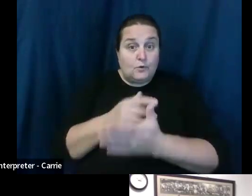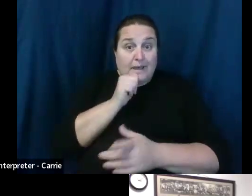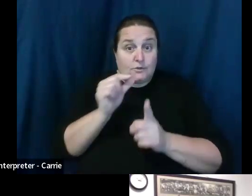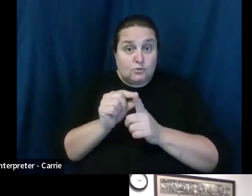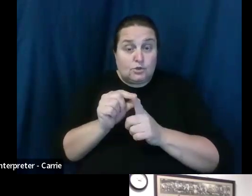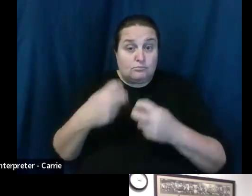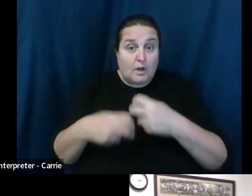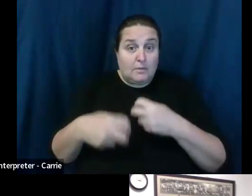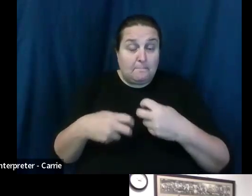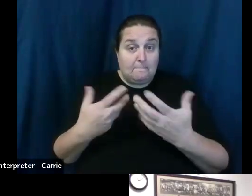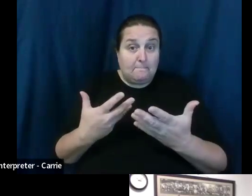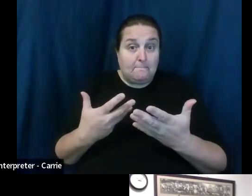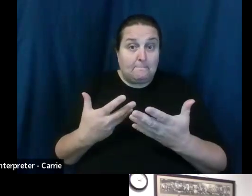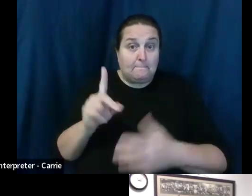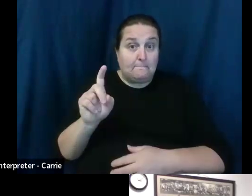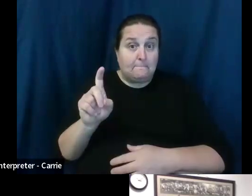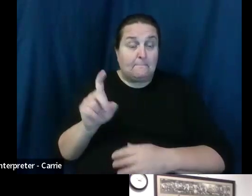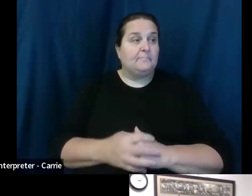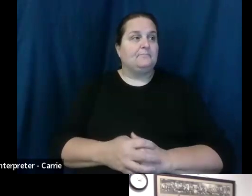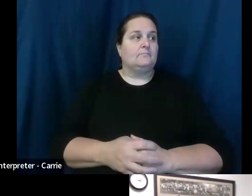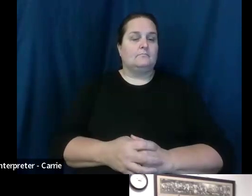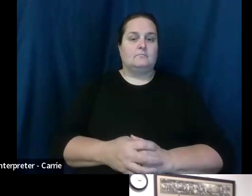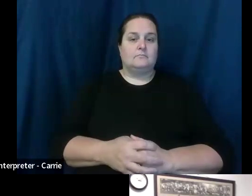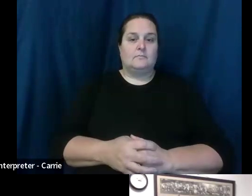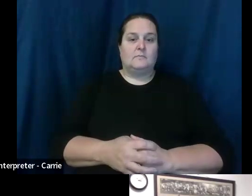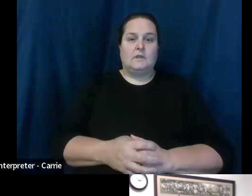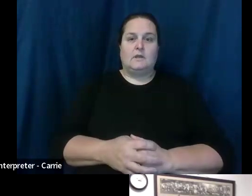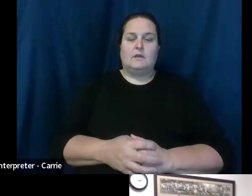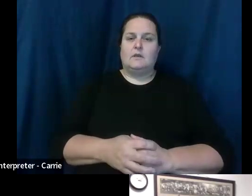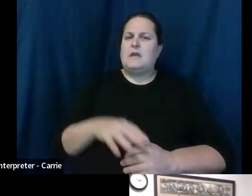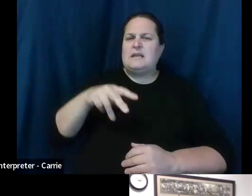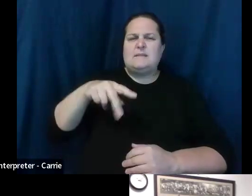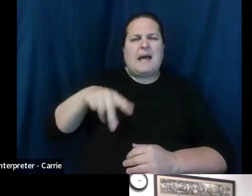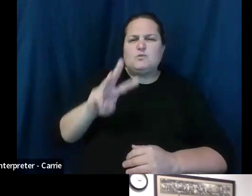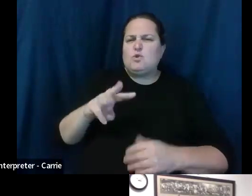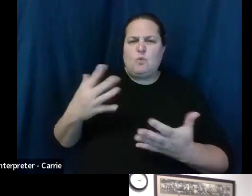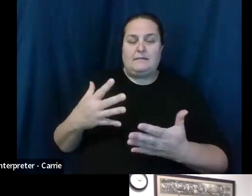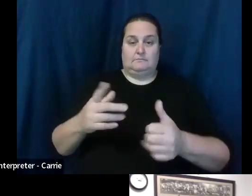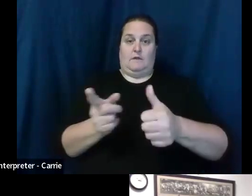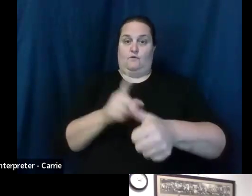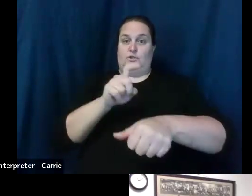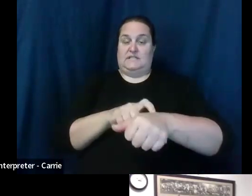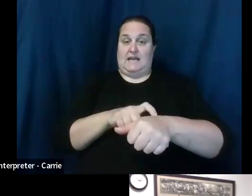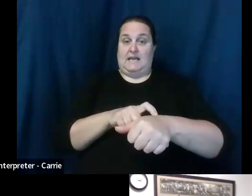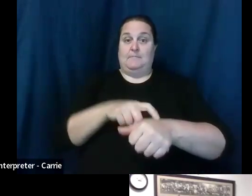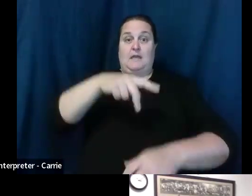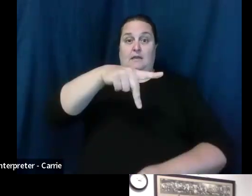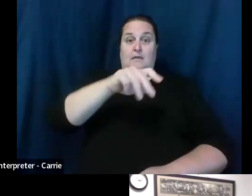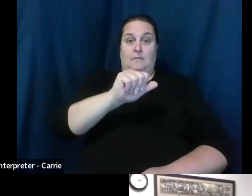For the first password or for when you're changing it. The password will be the same as your username. So you can just type exactly the same